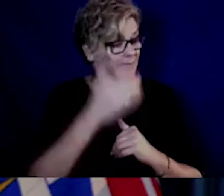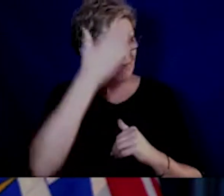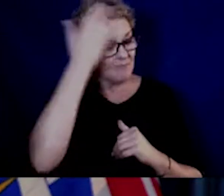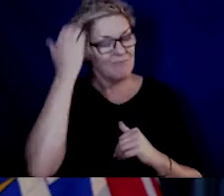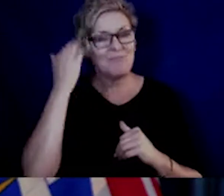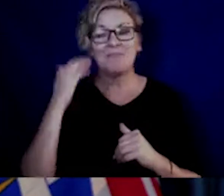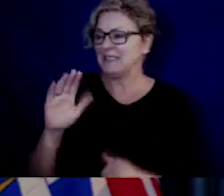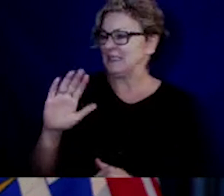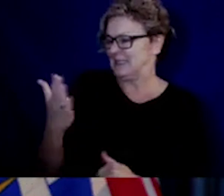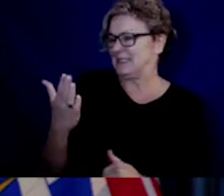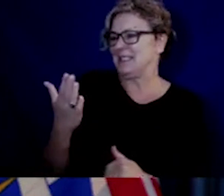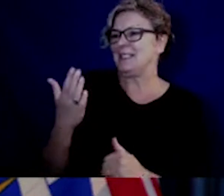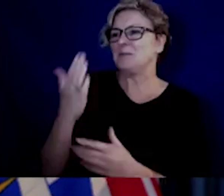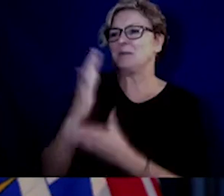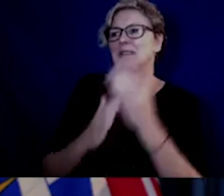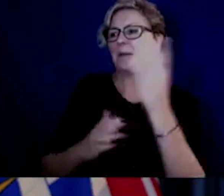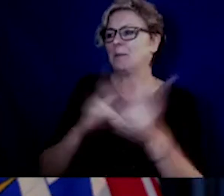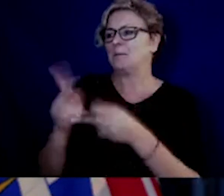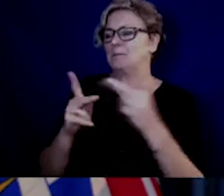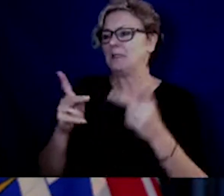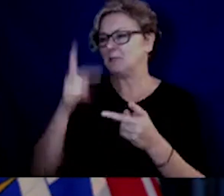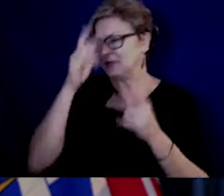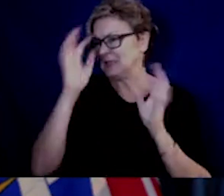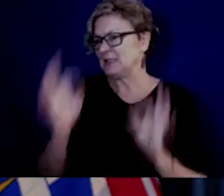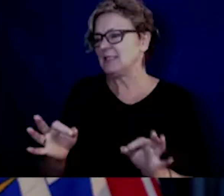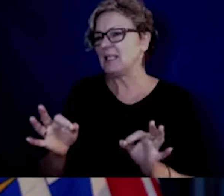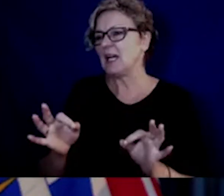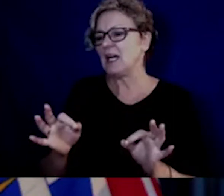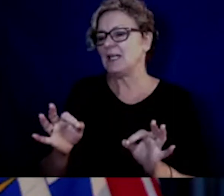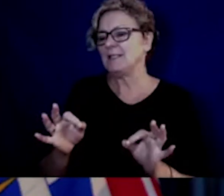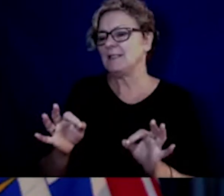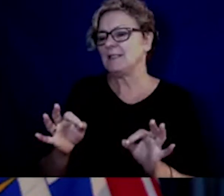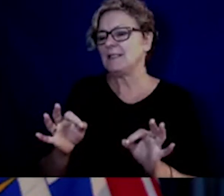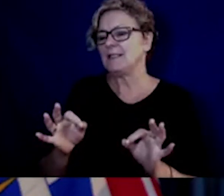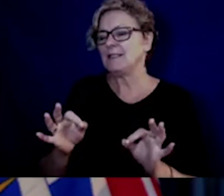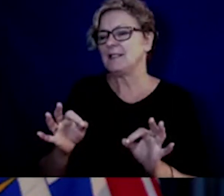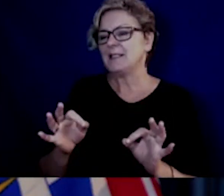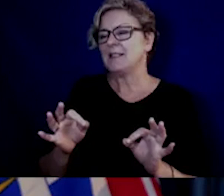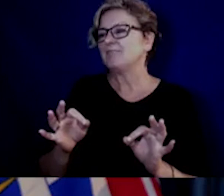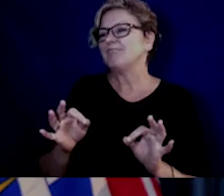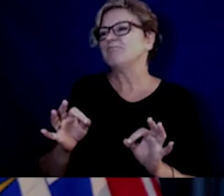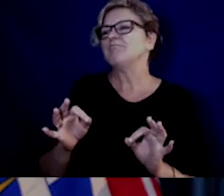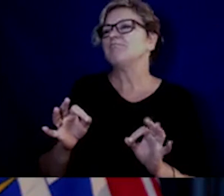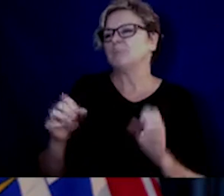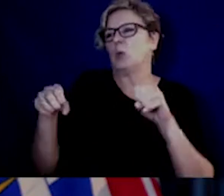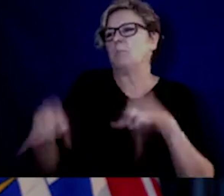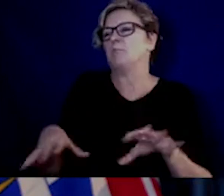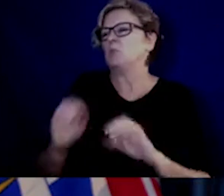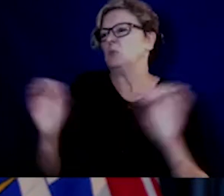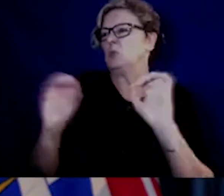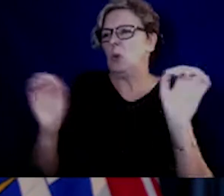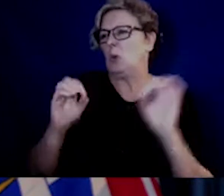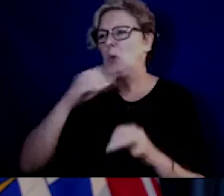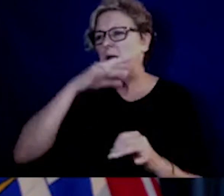out the candy to reduce any chance of getting ill. What is your recommendation to those people? Should people avoid it, or can this be done in a safe